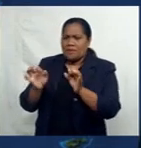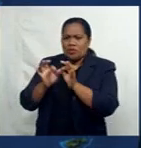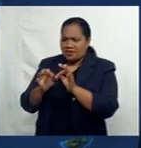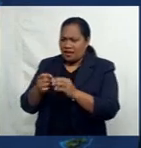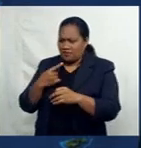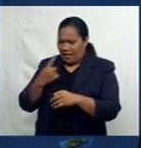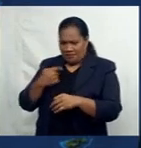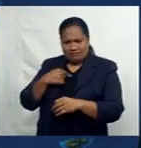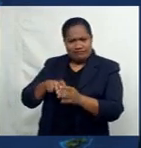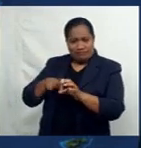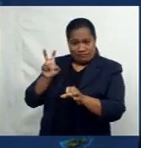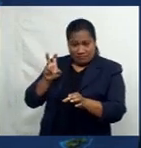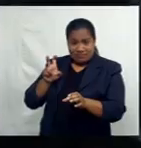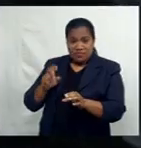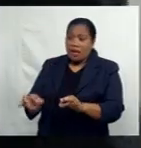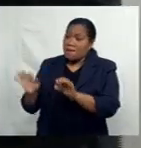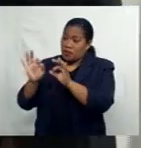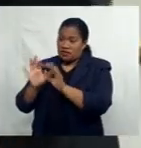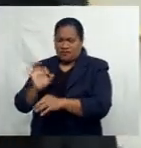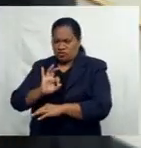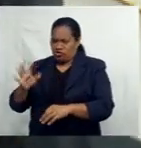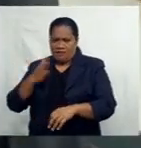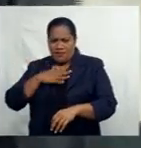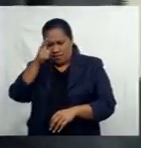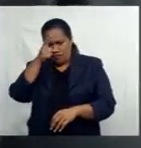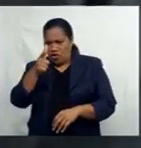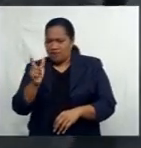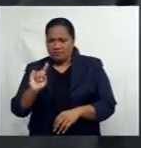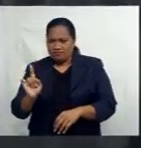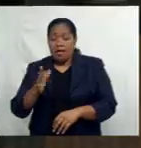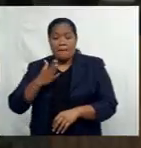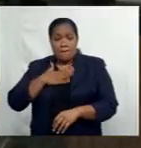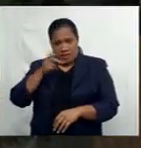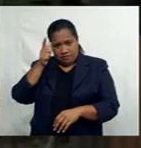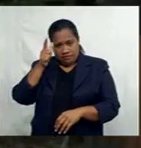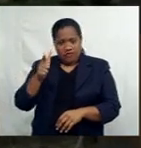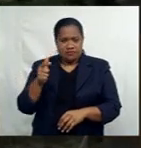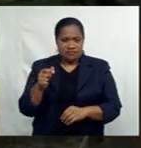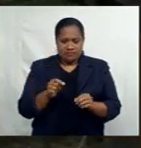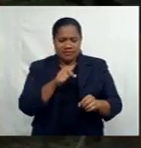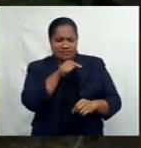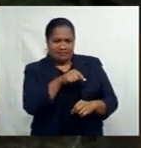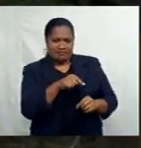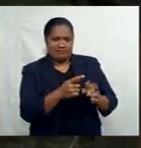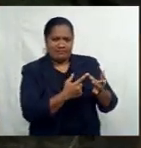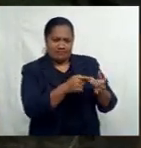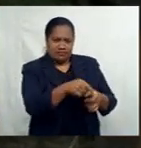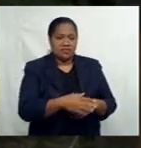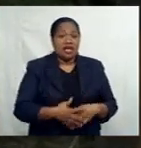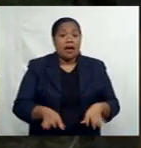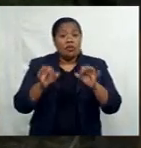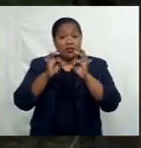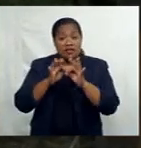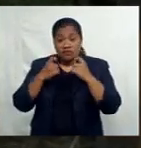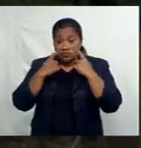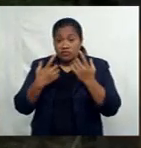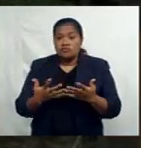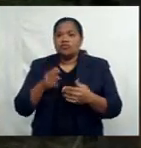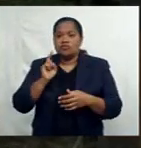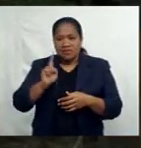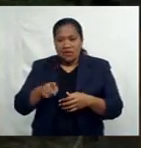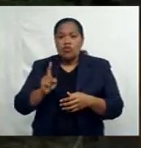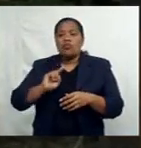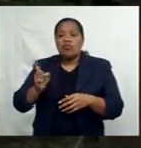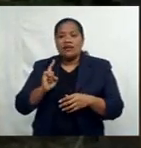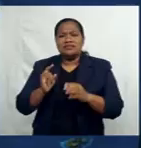resignation. Bulitabu is not my employer. My employer is the management board. Bulitabu also reveals what he claims are the core issues